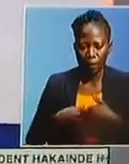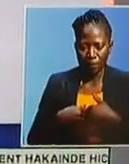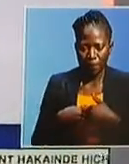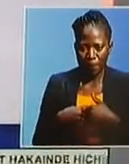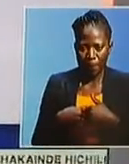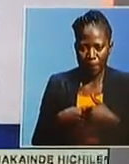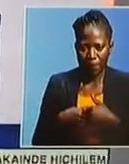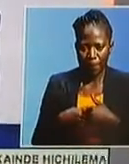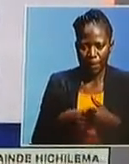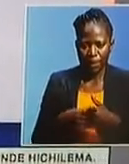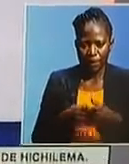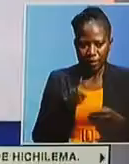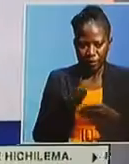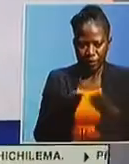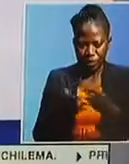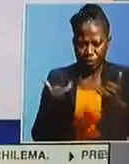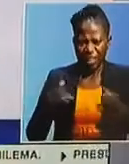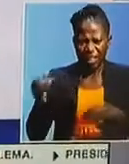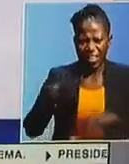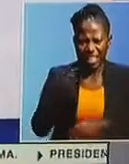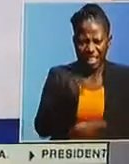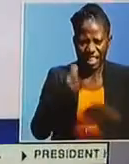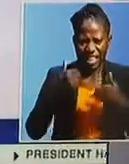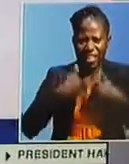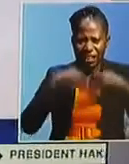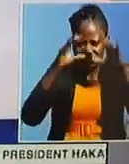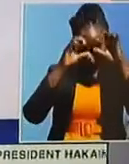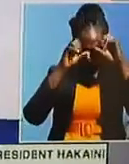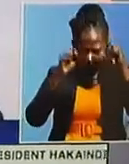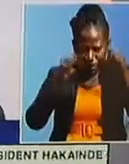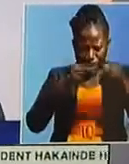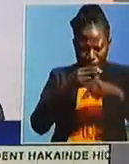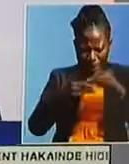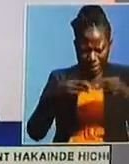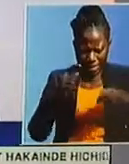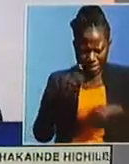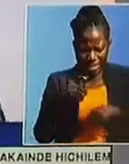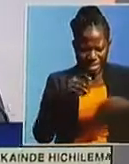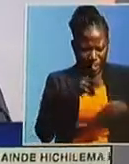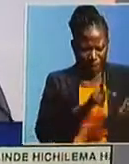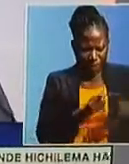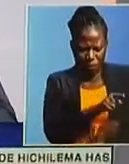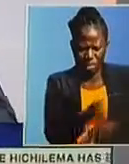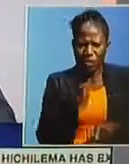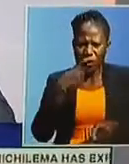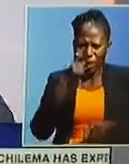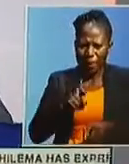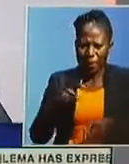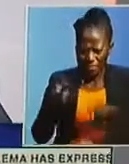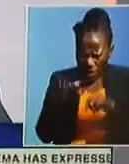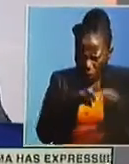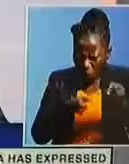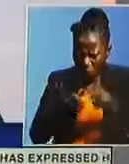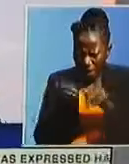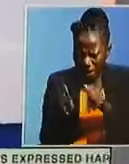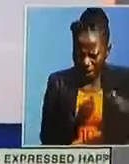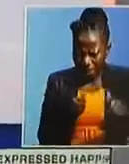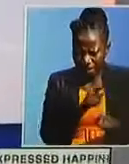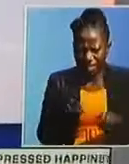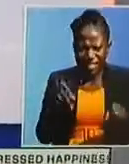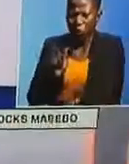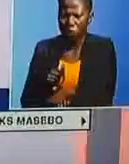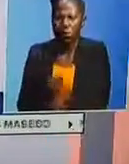in addition to having the president, there should be people that should help monitor the activities and how different